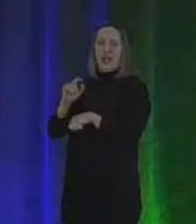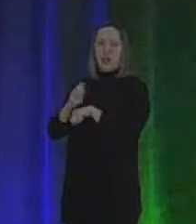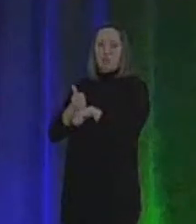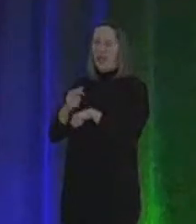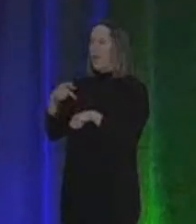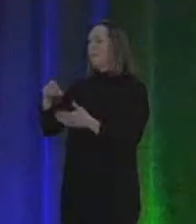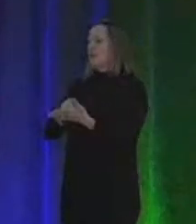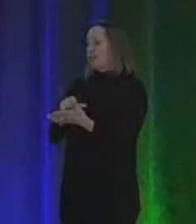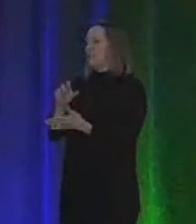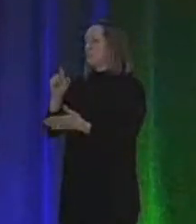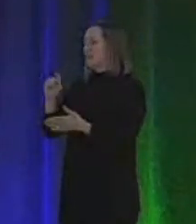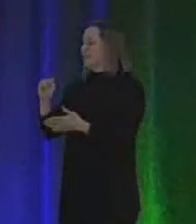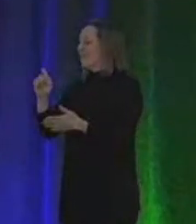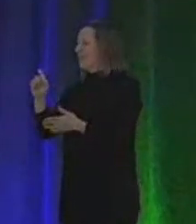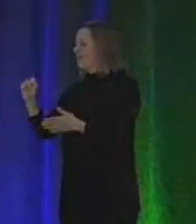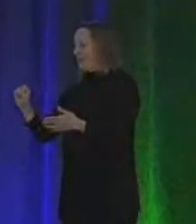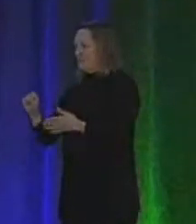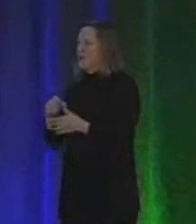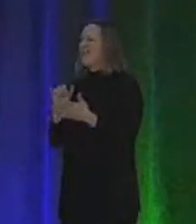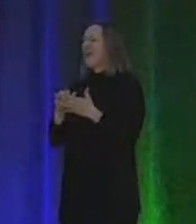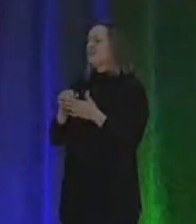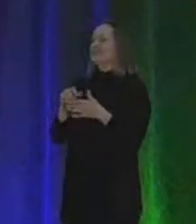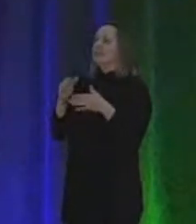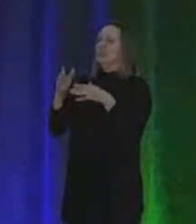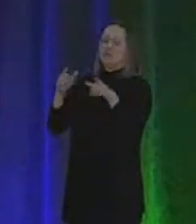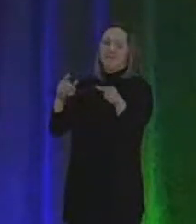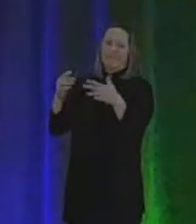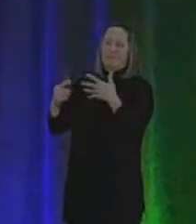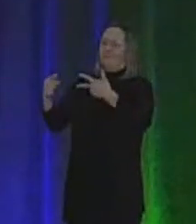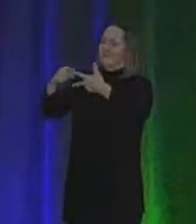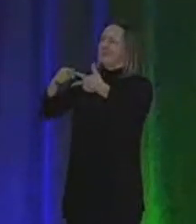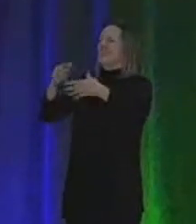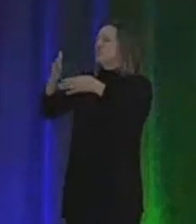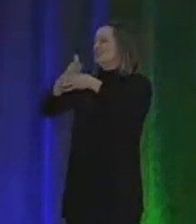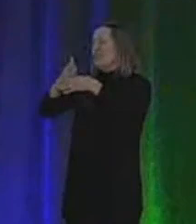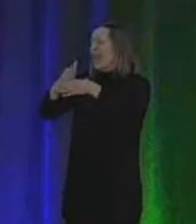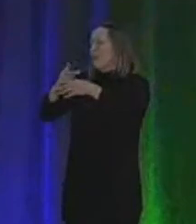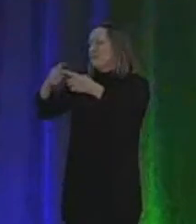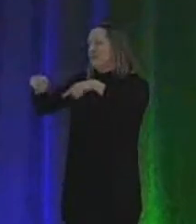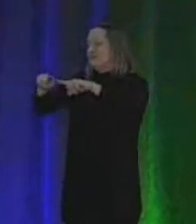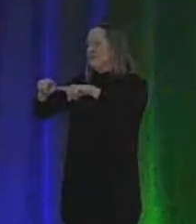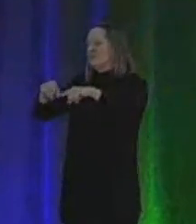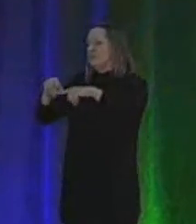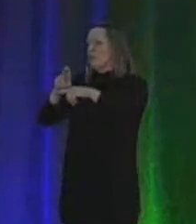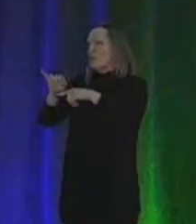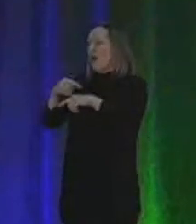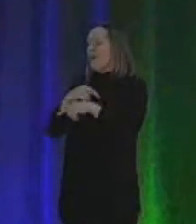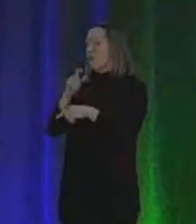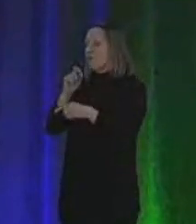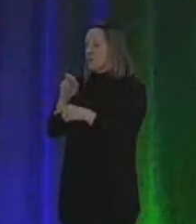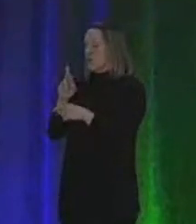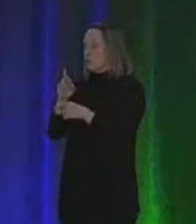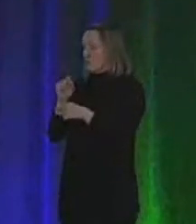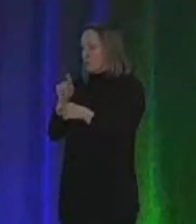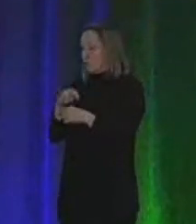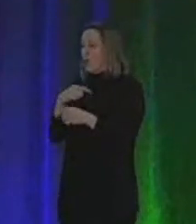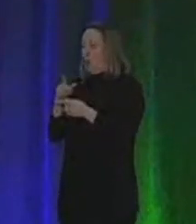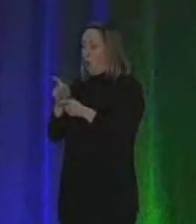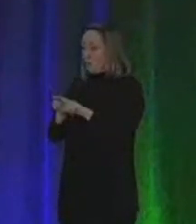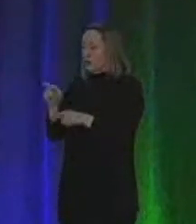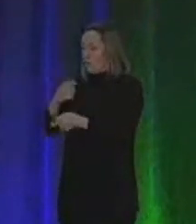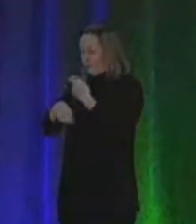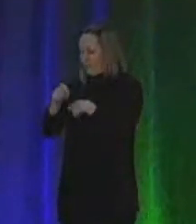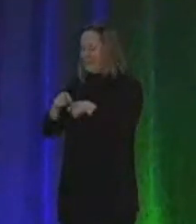and we talked about this is basically just shared UI between different routes. And for our root layout, what's cool about this is that it also replaces